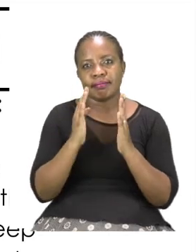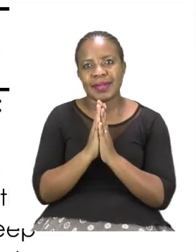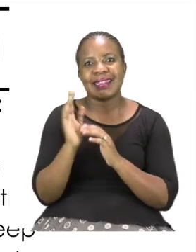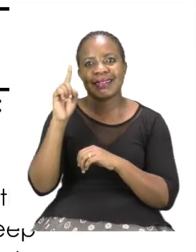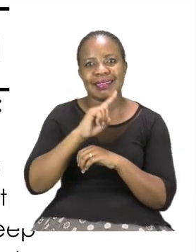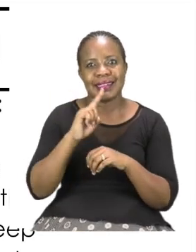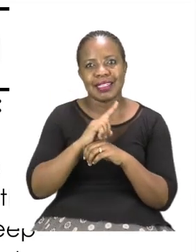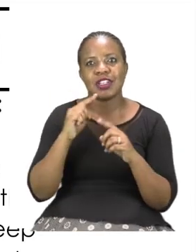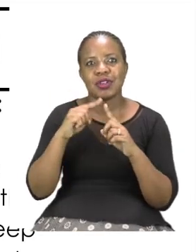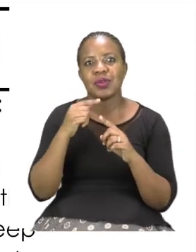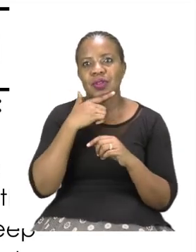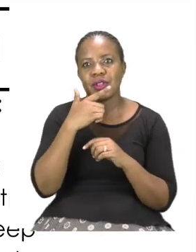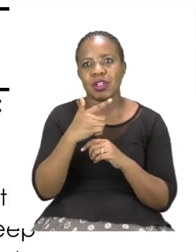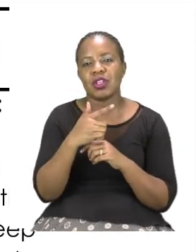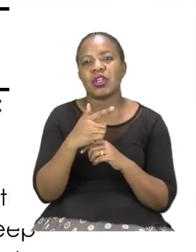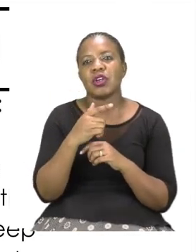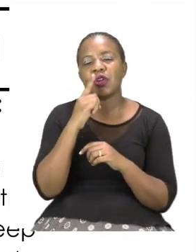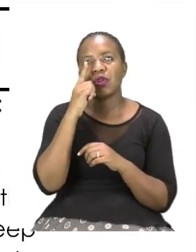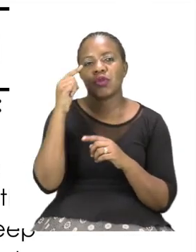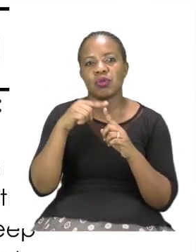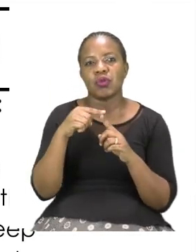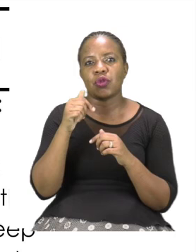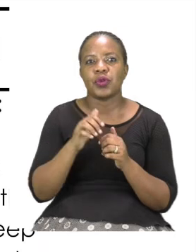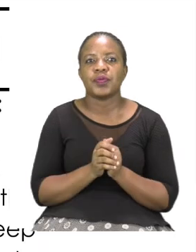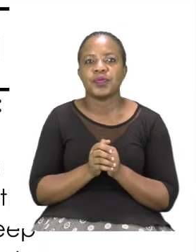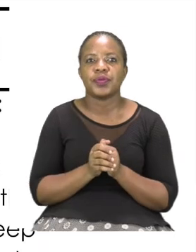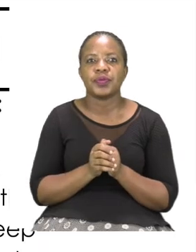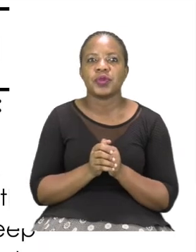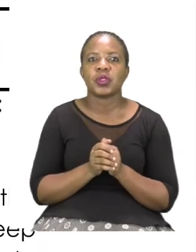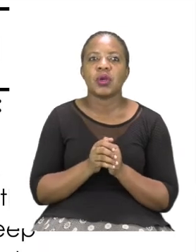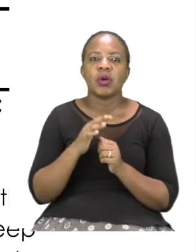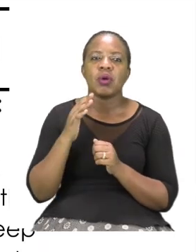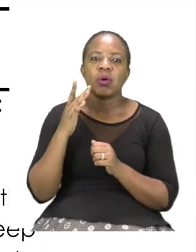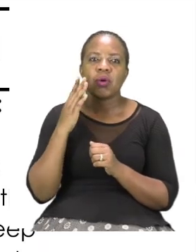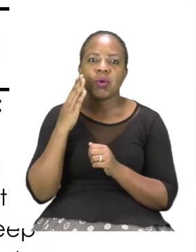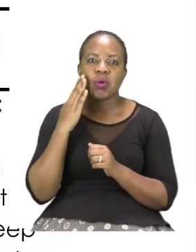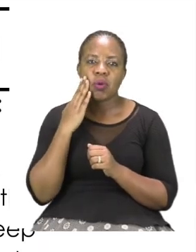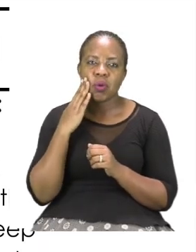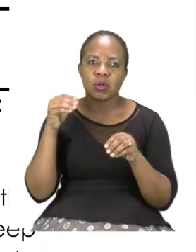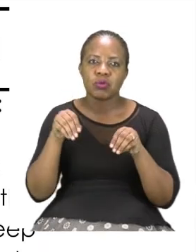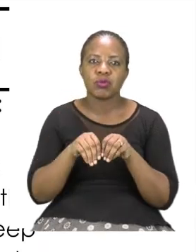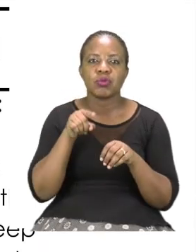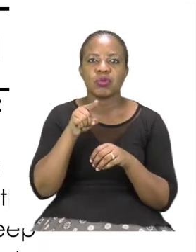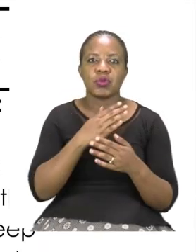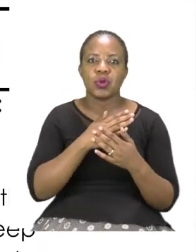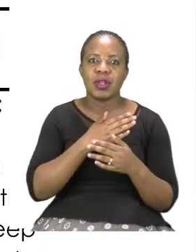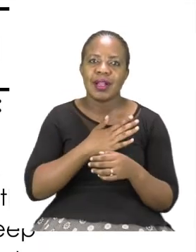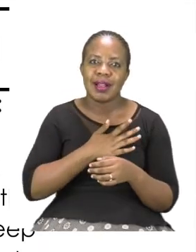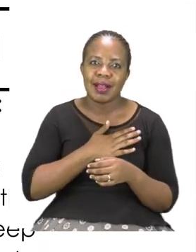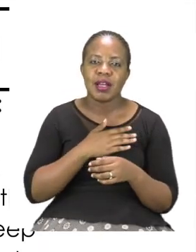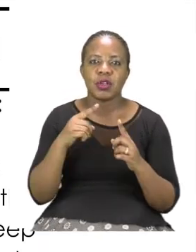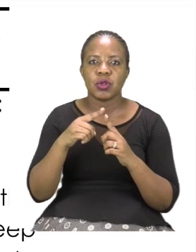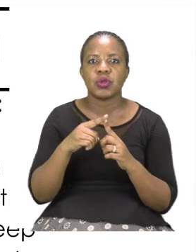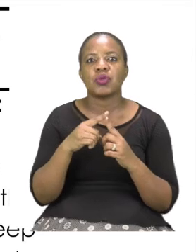Our class prays when school comes out. We also pray right before